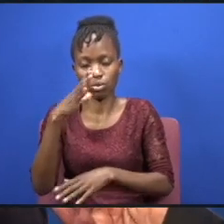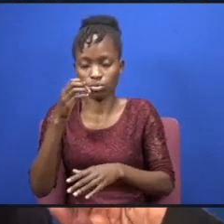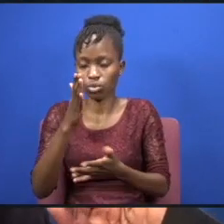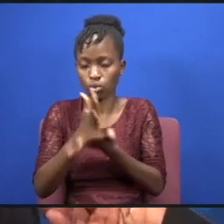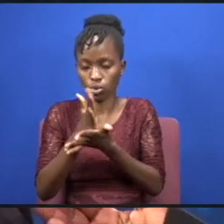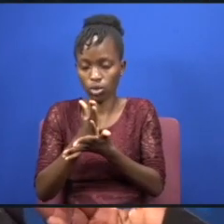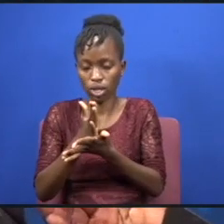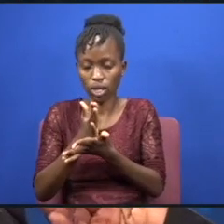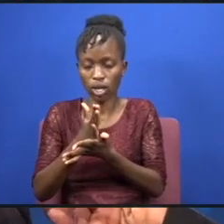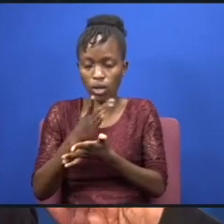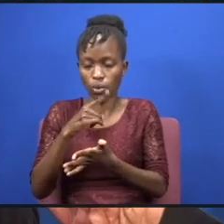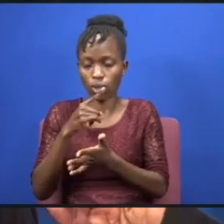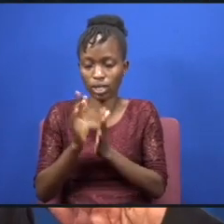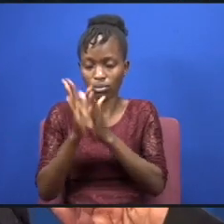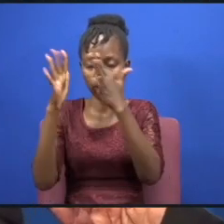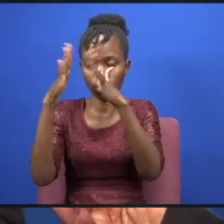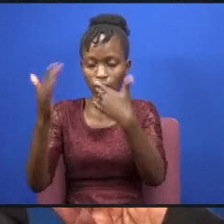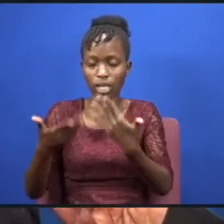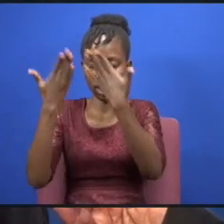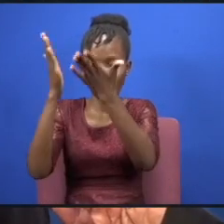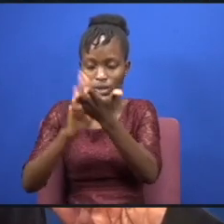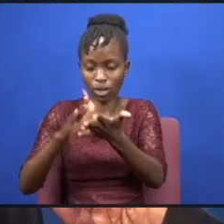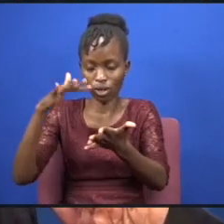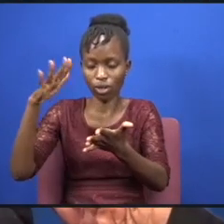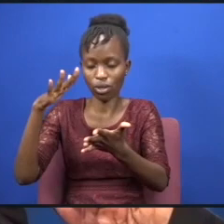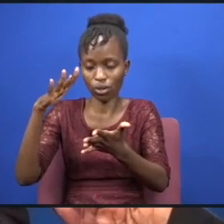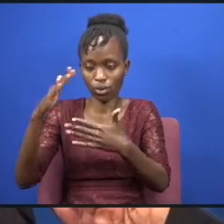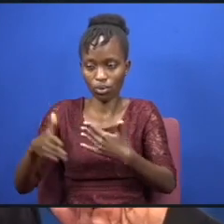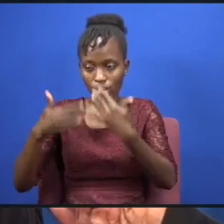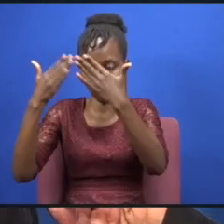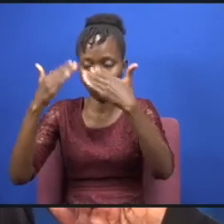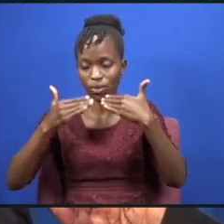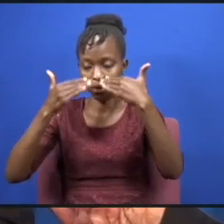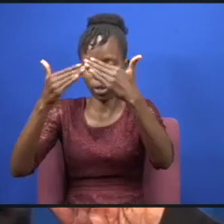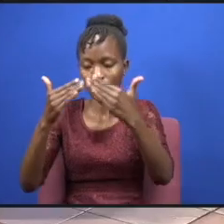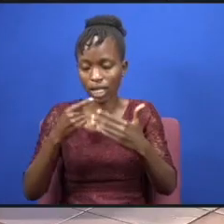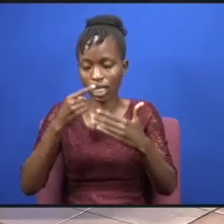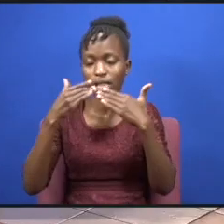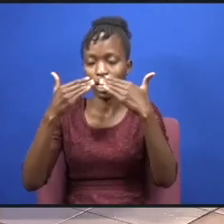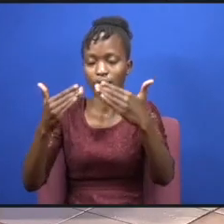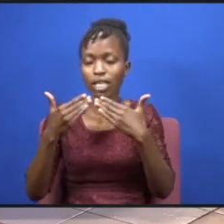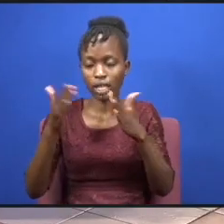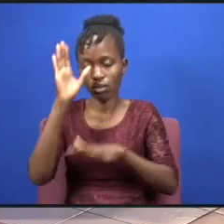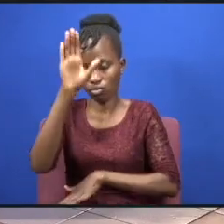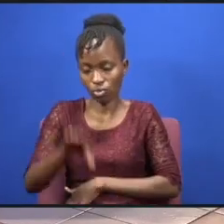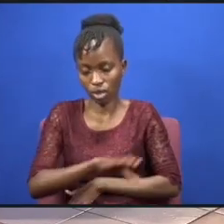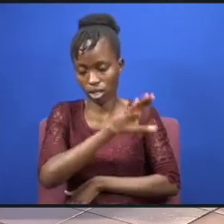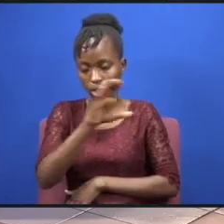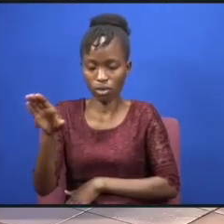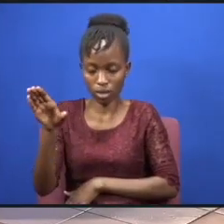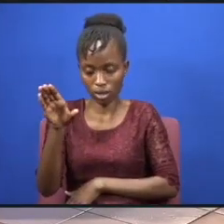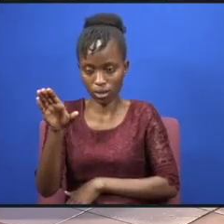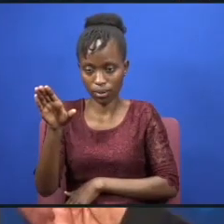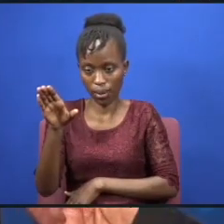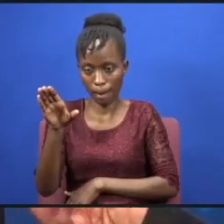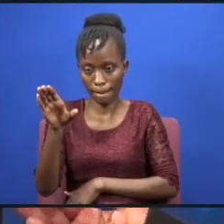reason, Lord, we just celebrate you. We give you glory. We give you thanks. We say thank you for the cross. Come on, friends, from